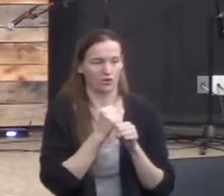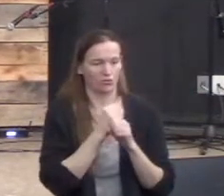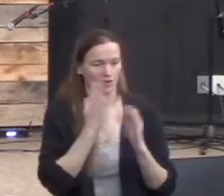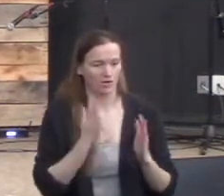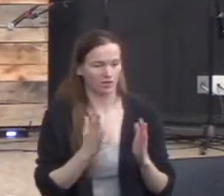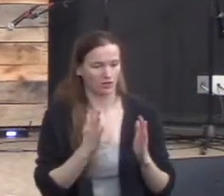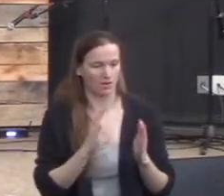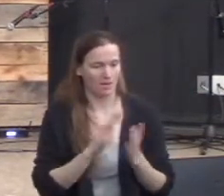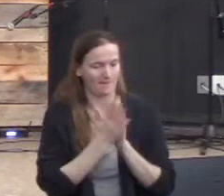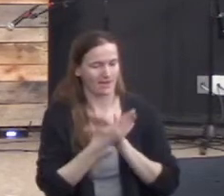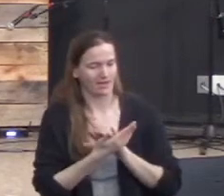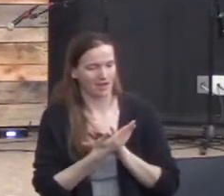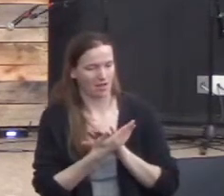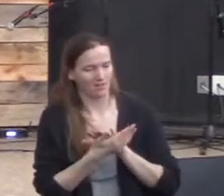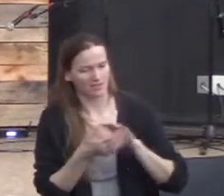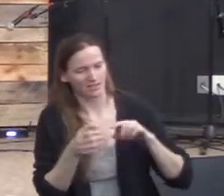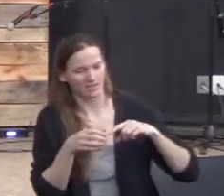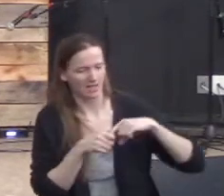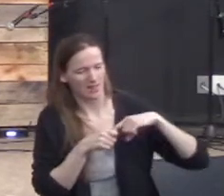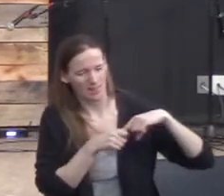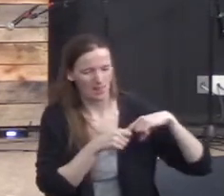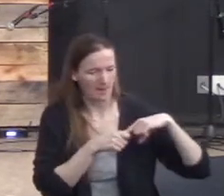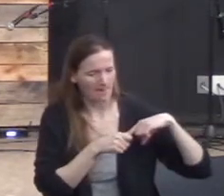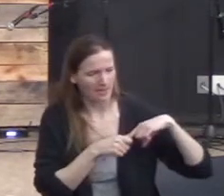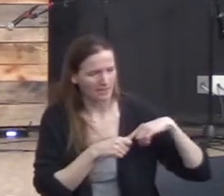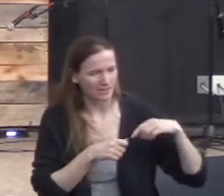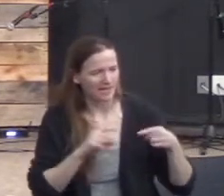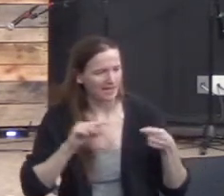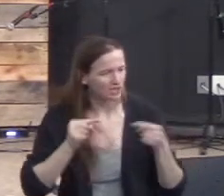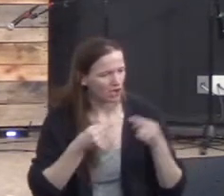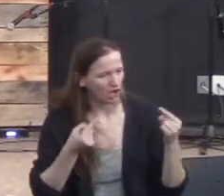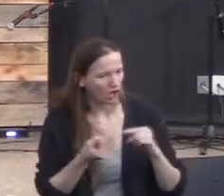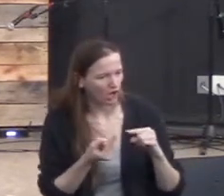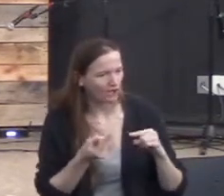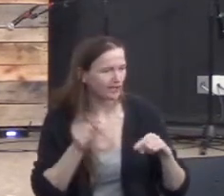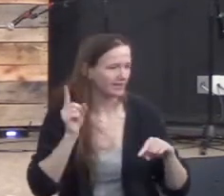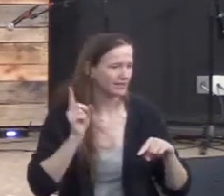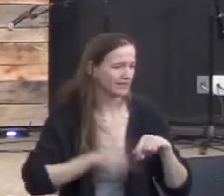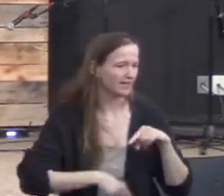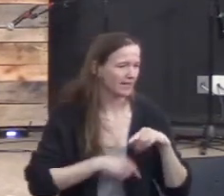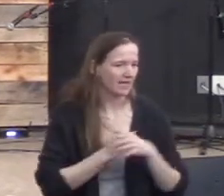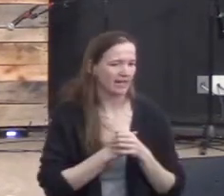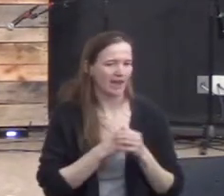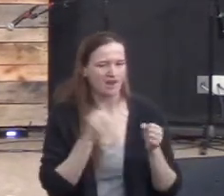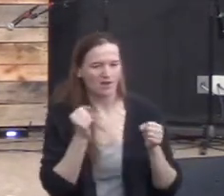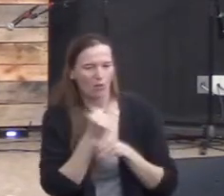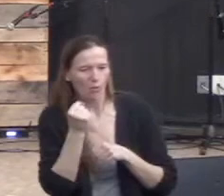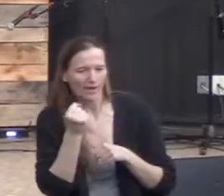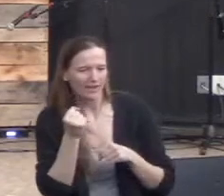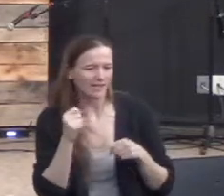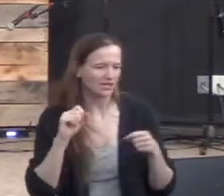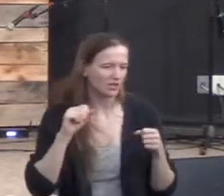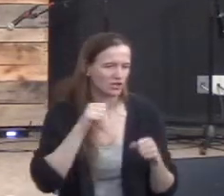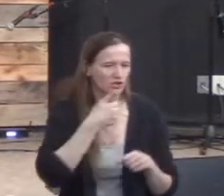He's injured. He can't overcome anymore. He's struggling. The hip's gone.